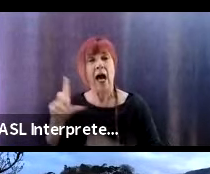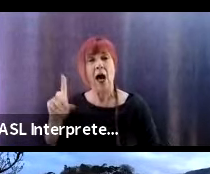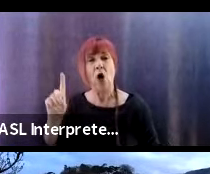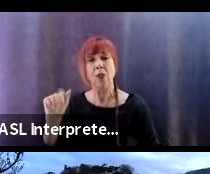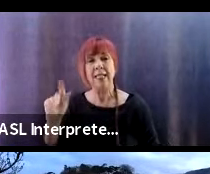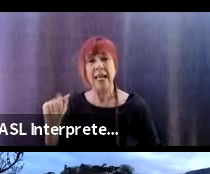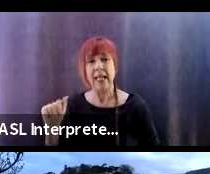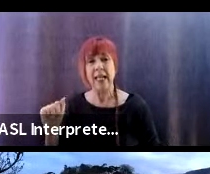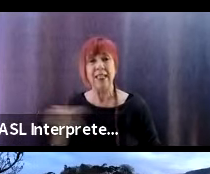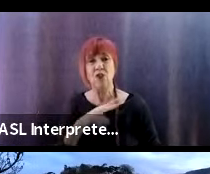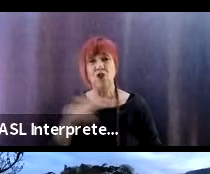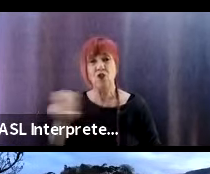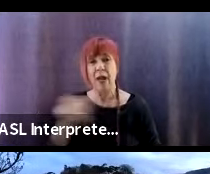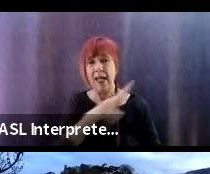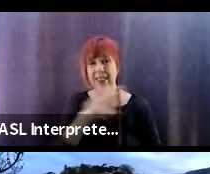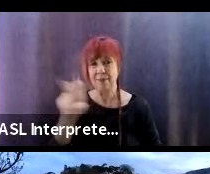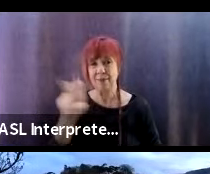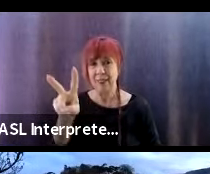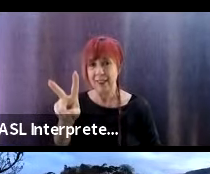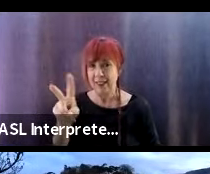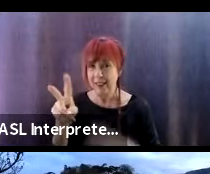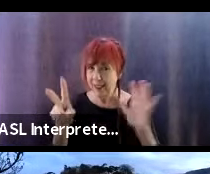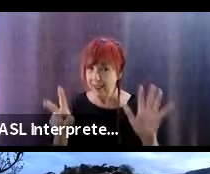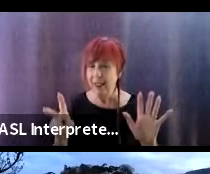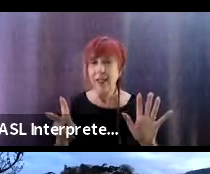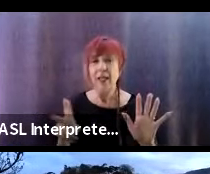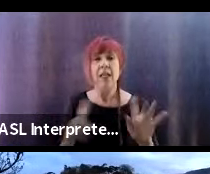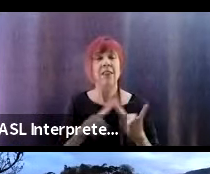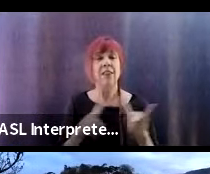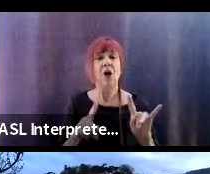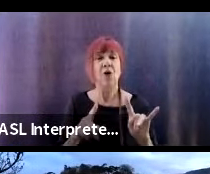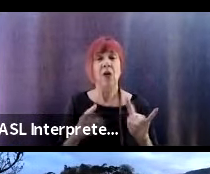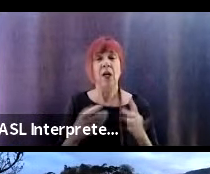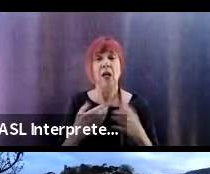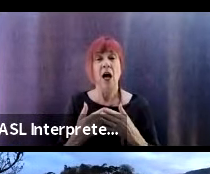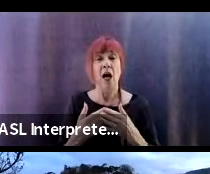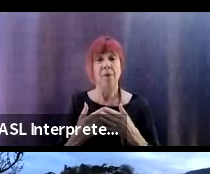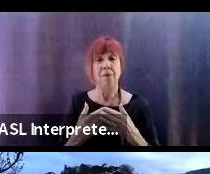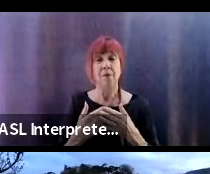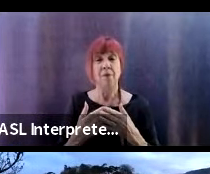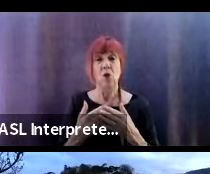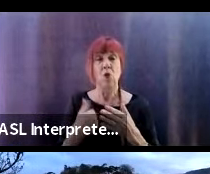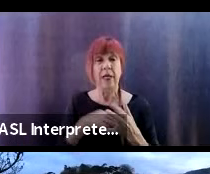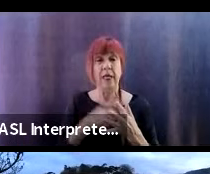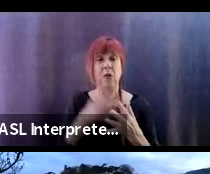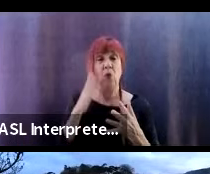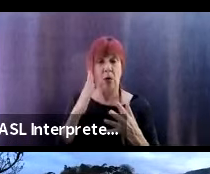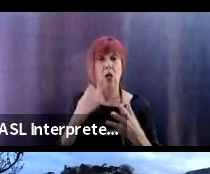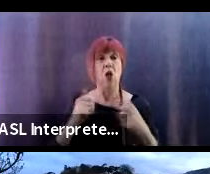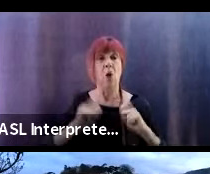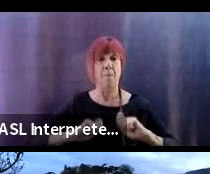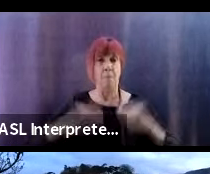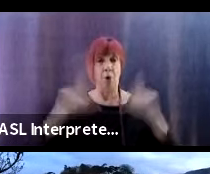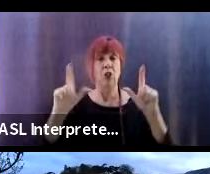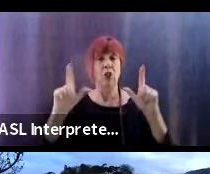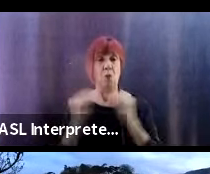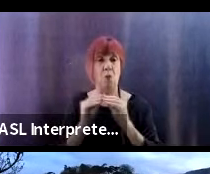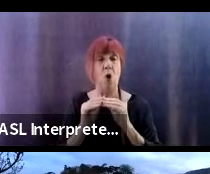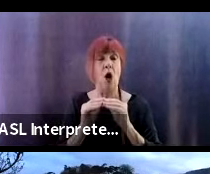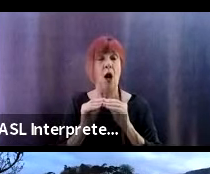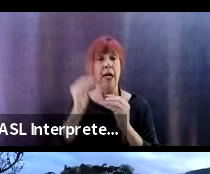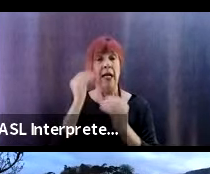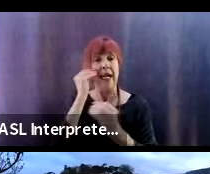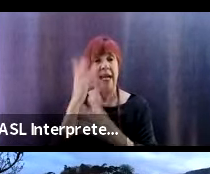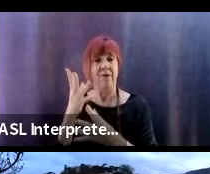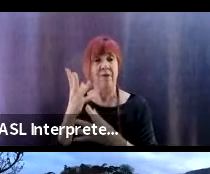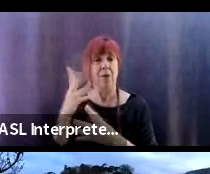messages. But we are planning, even before during this transition, to start to post more by race and ethnicity.